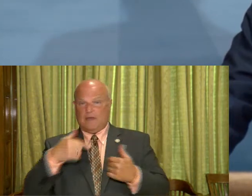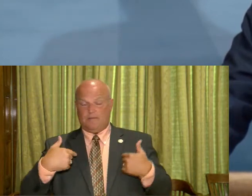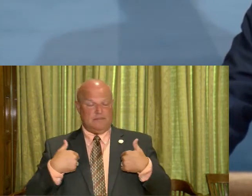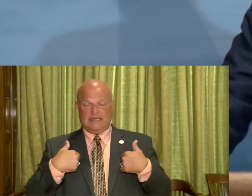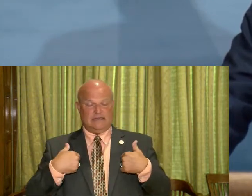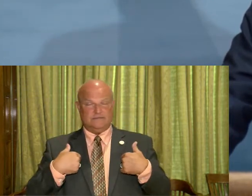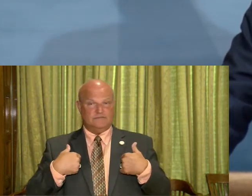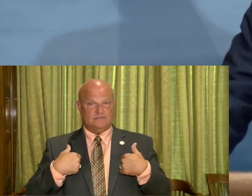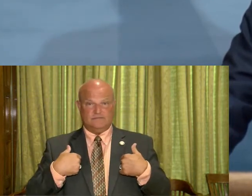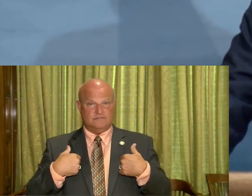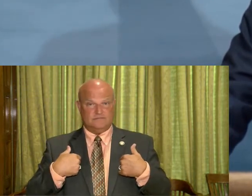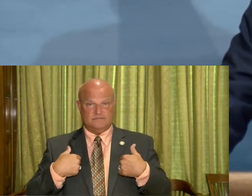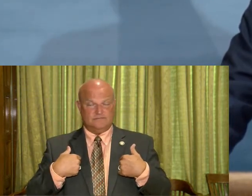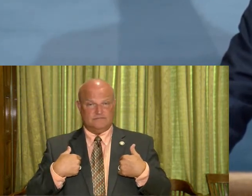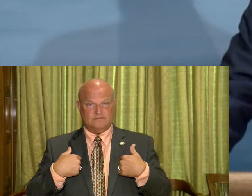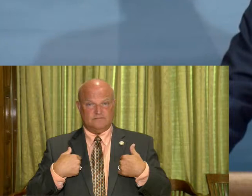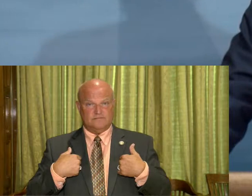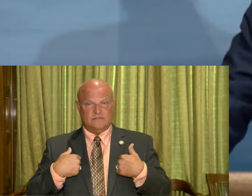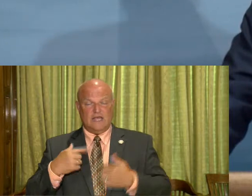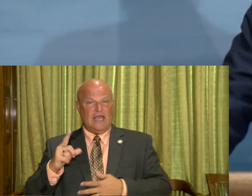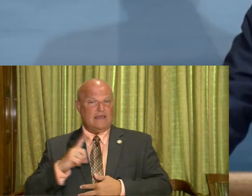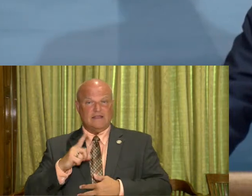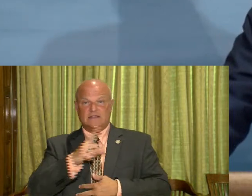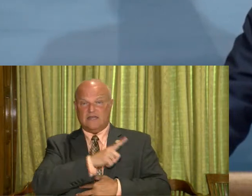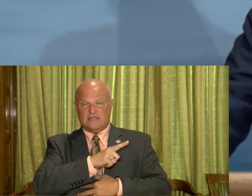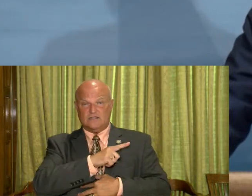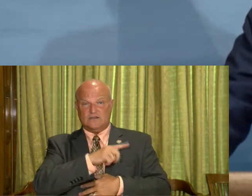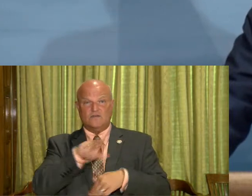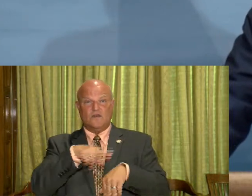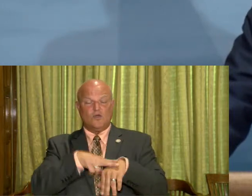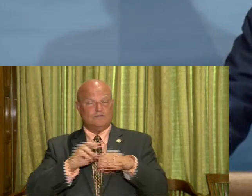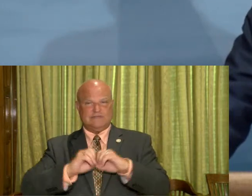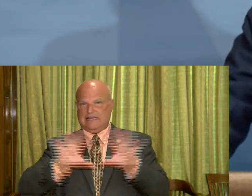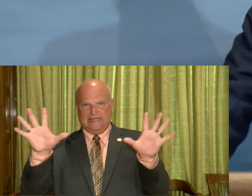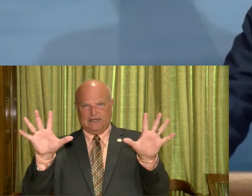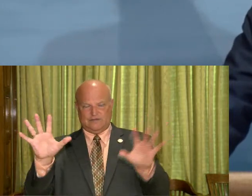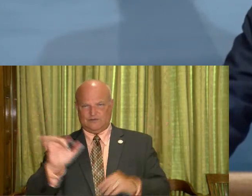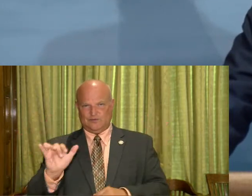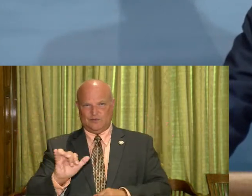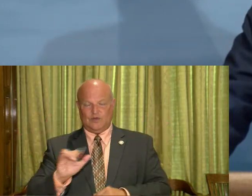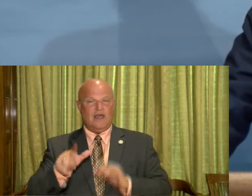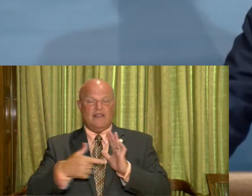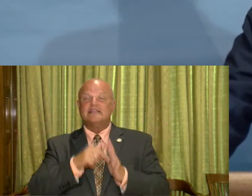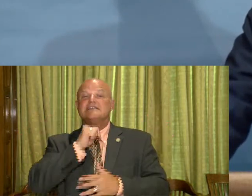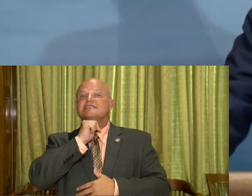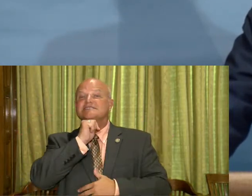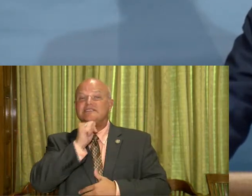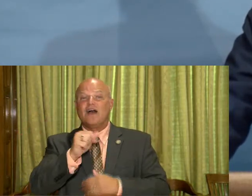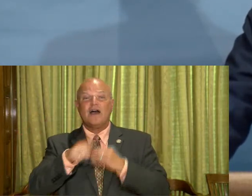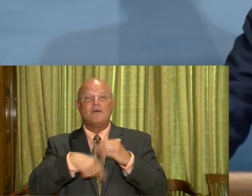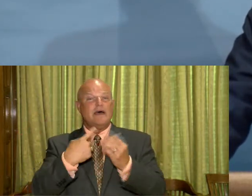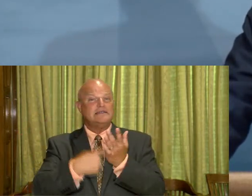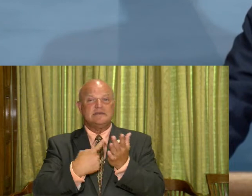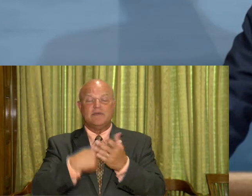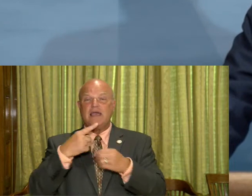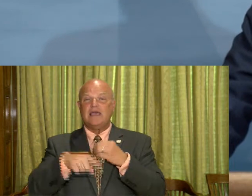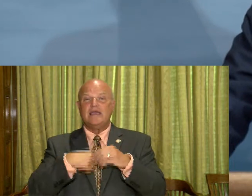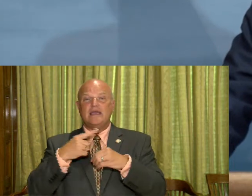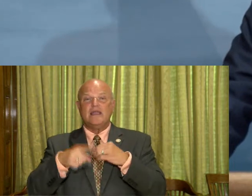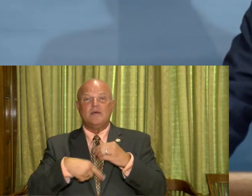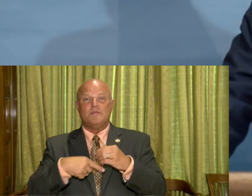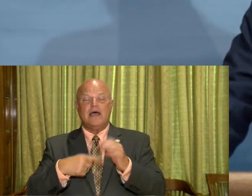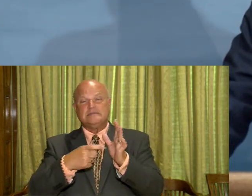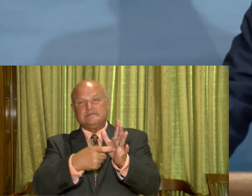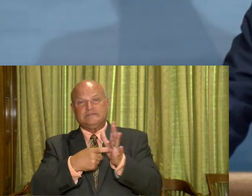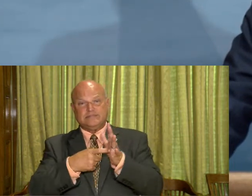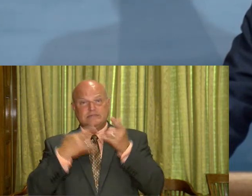me, and the legislature, of course, has made that clear as well. This is not about a debate about